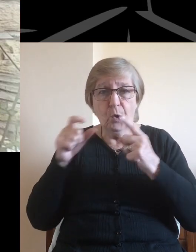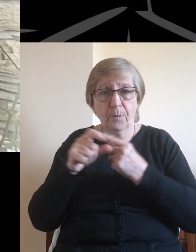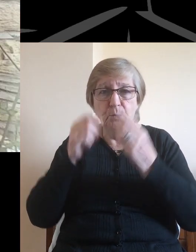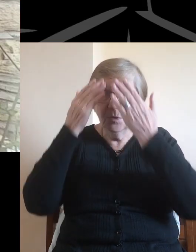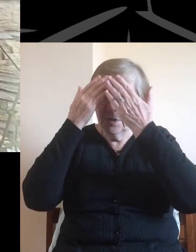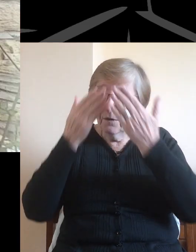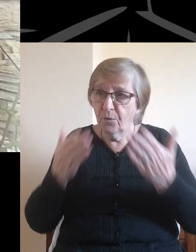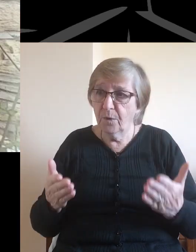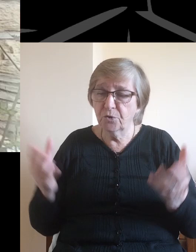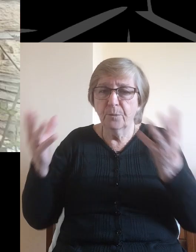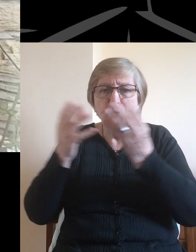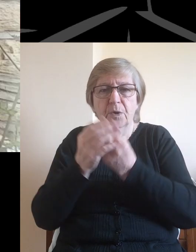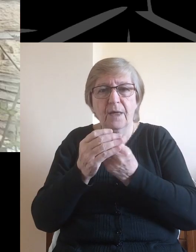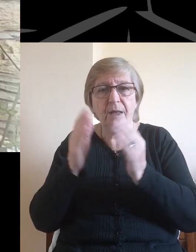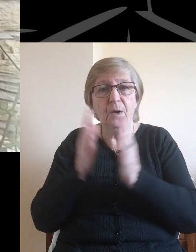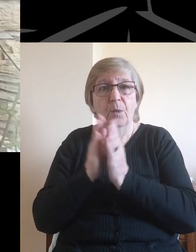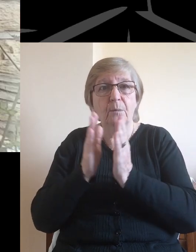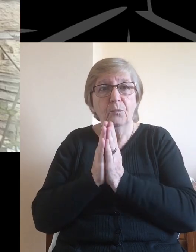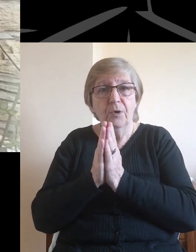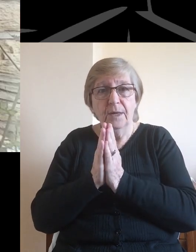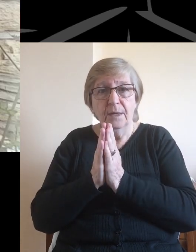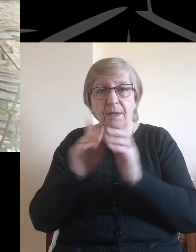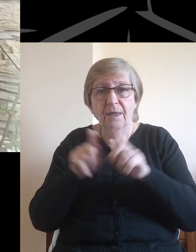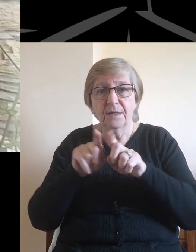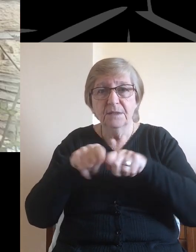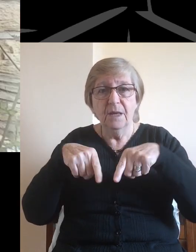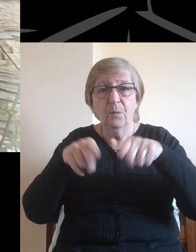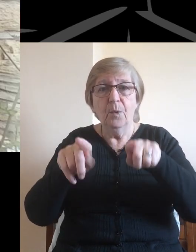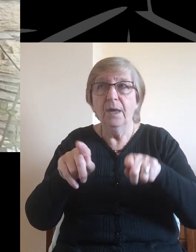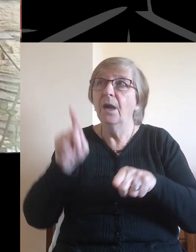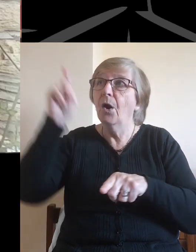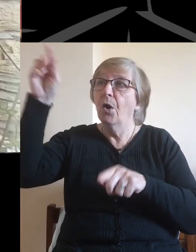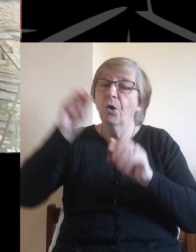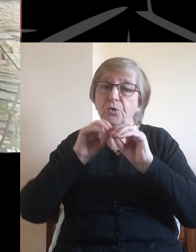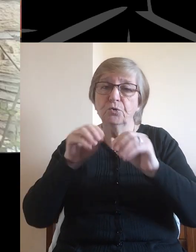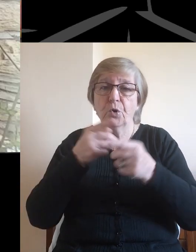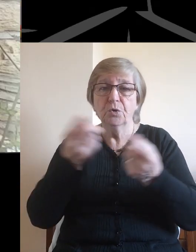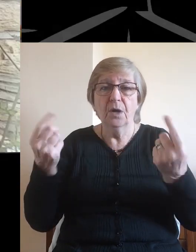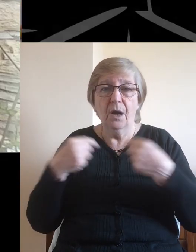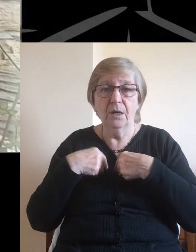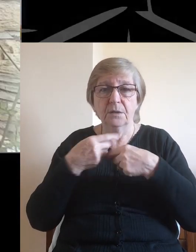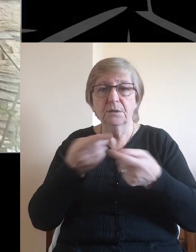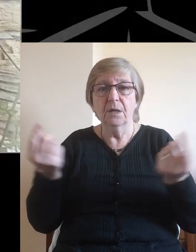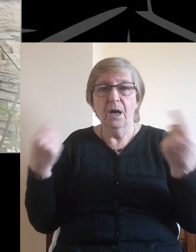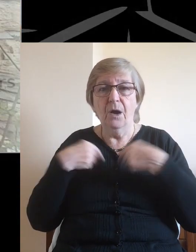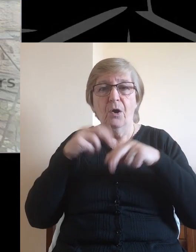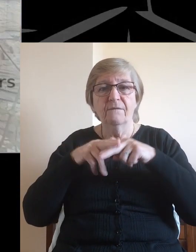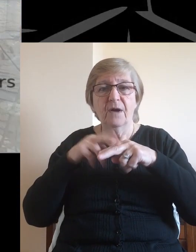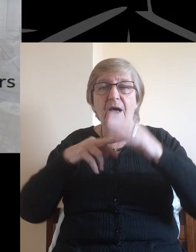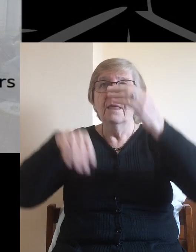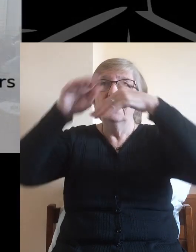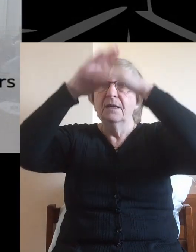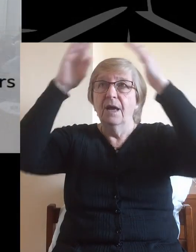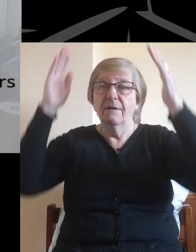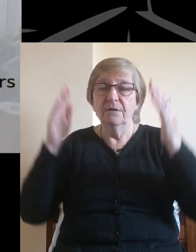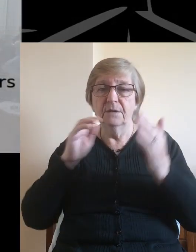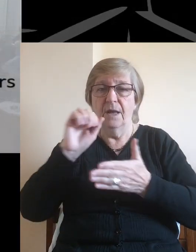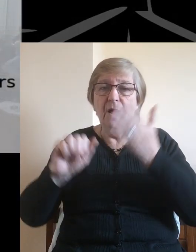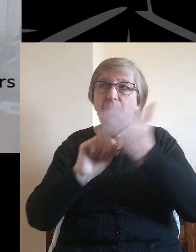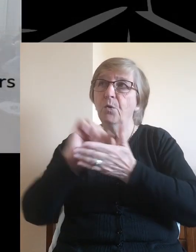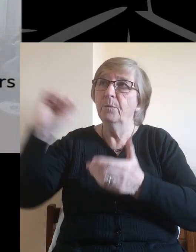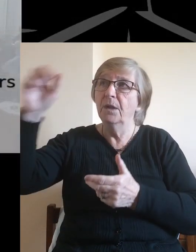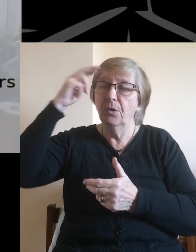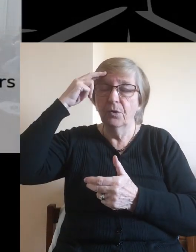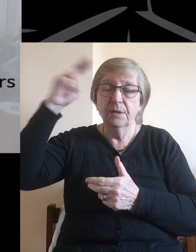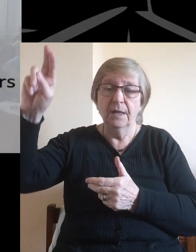As a worshiping community, together we pray with the very words your Son taught us to pray. We pray, Our Father